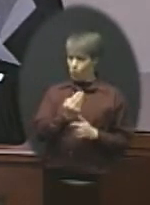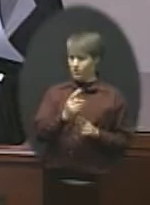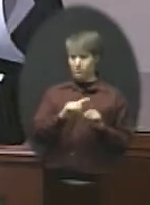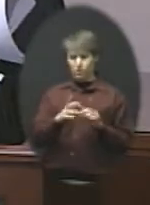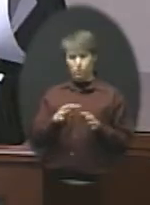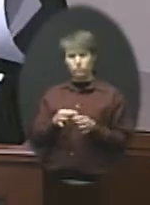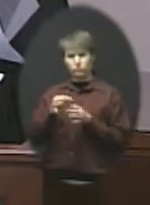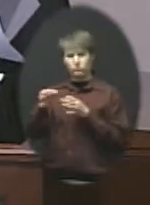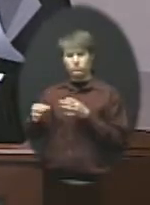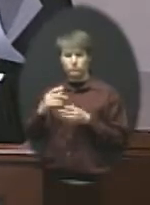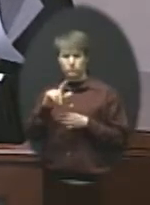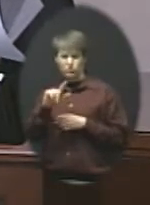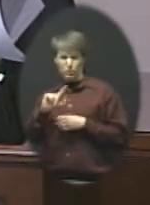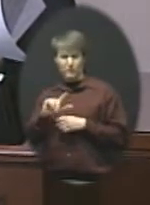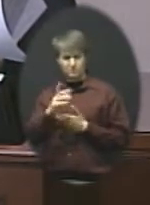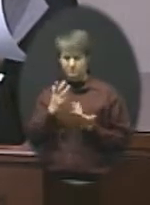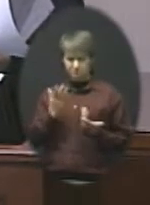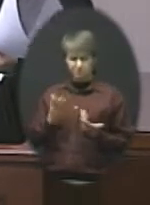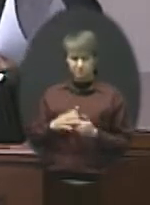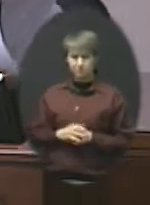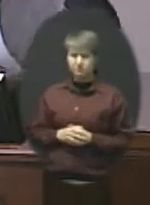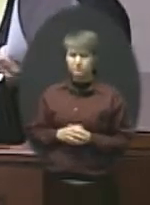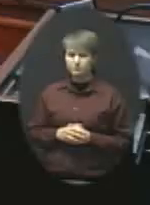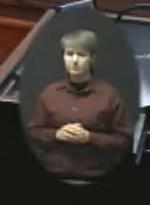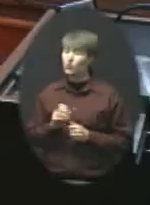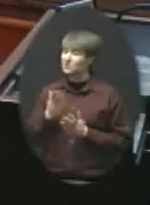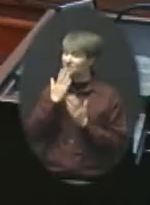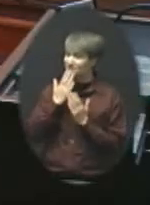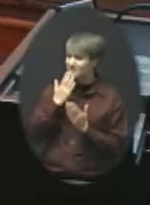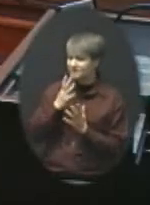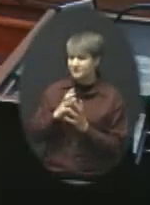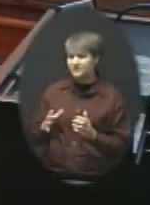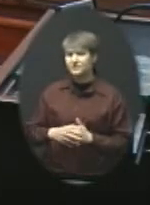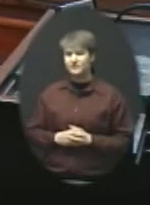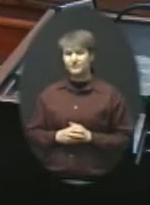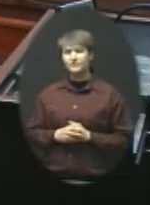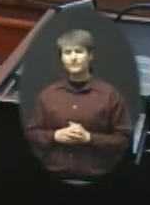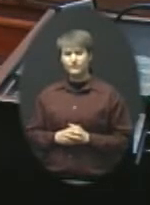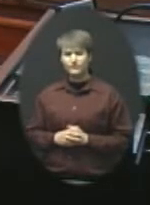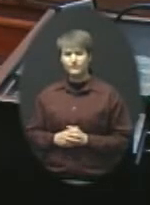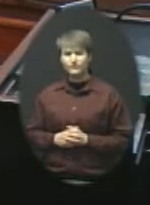out to 21. Great. Thank you so much.